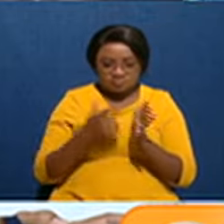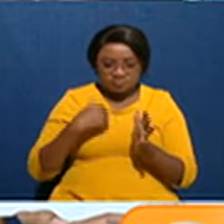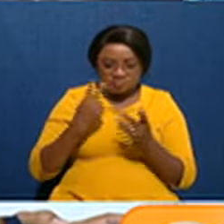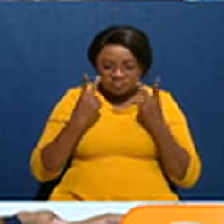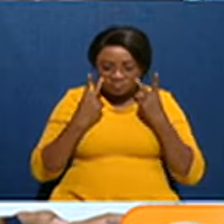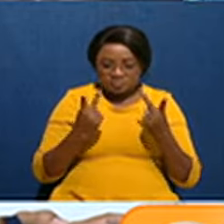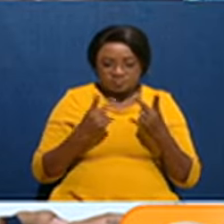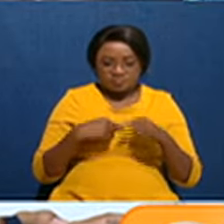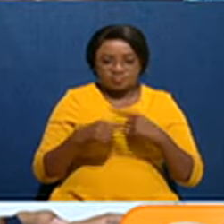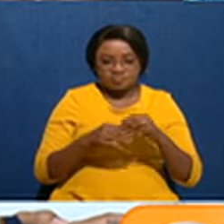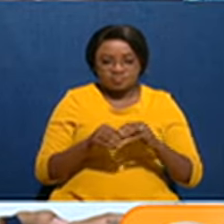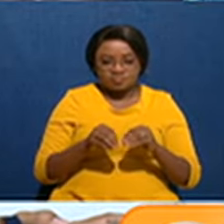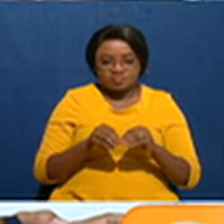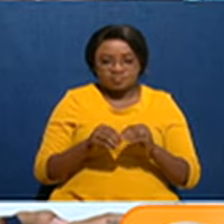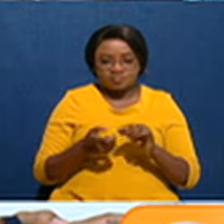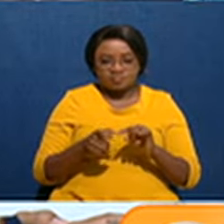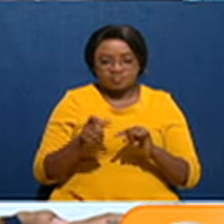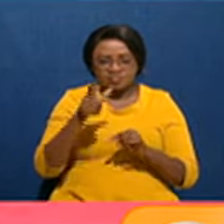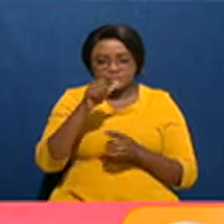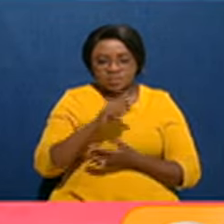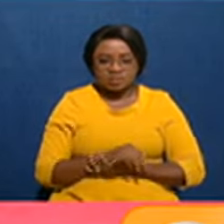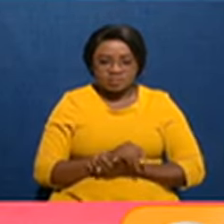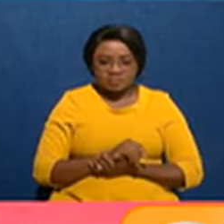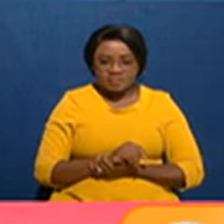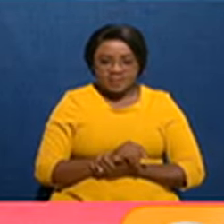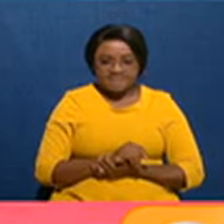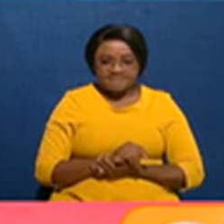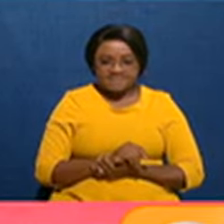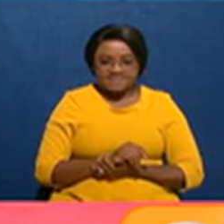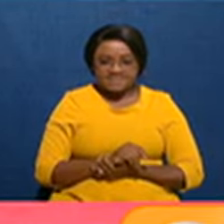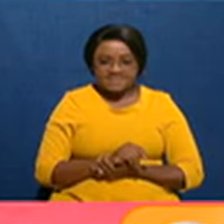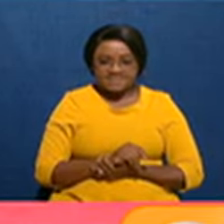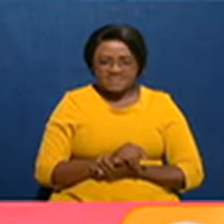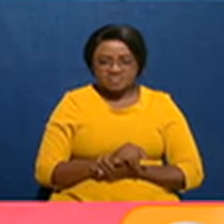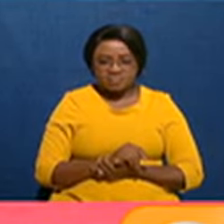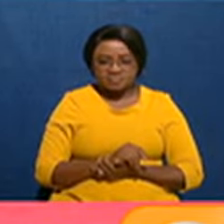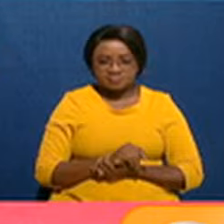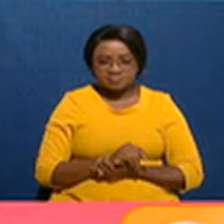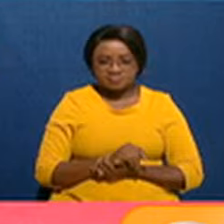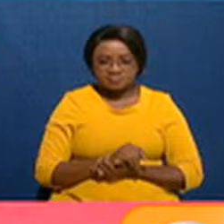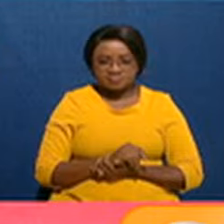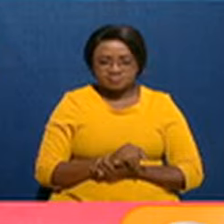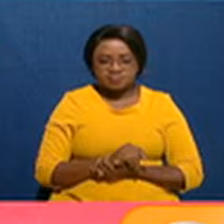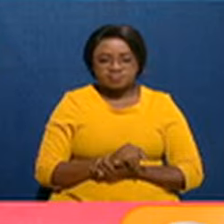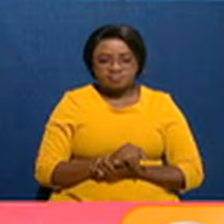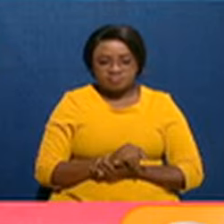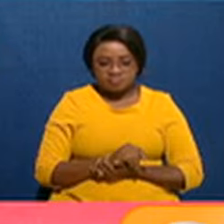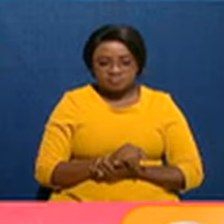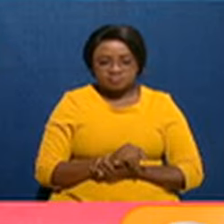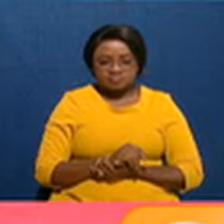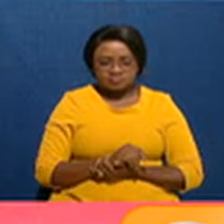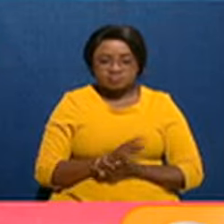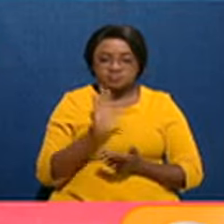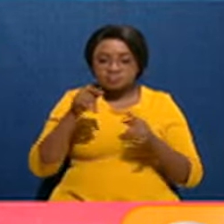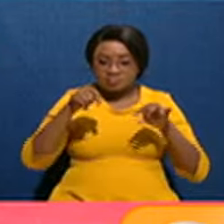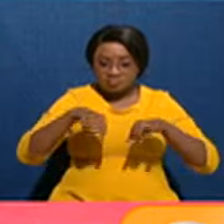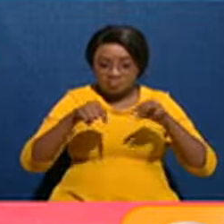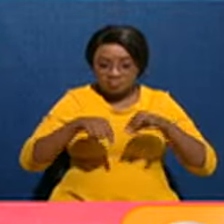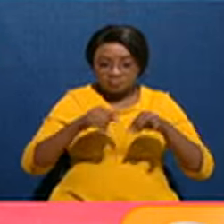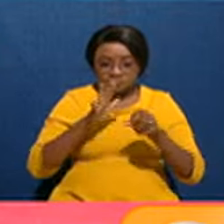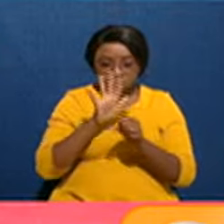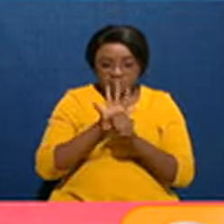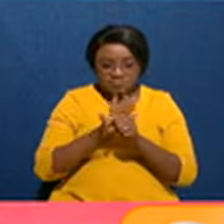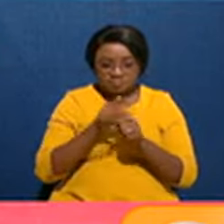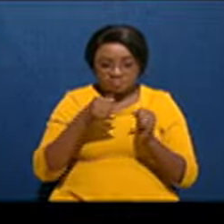perpetuating. Let me say that the industry today has been infiltrated by substandard material. You